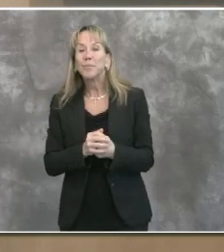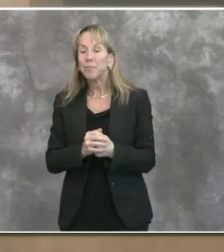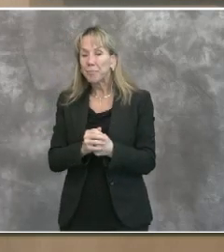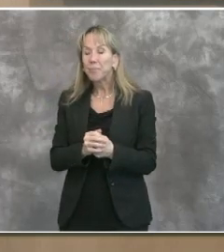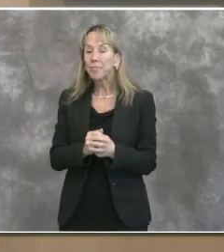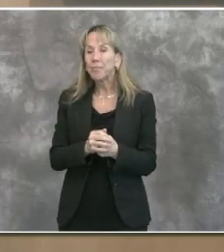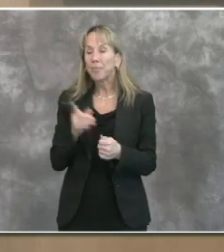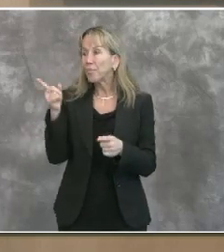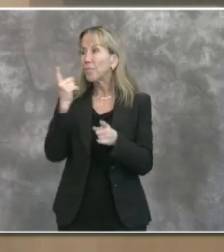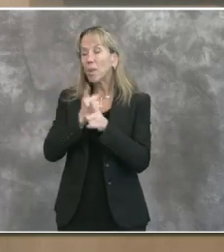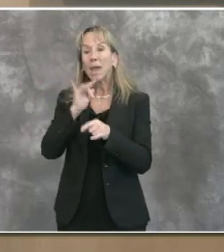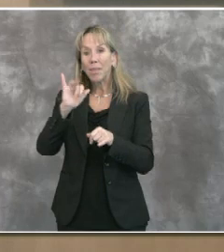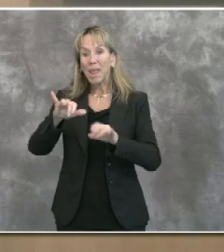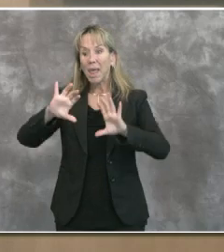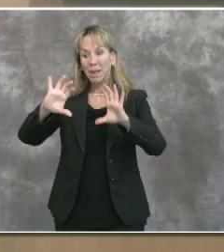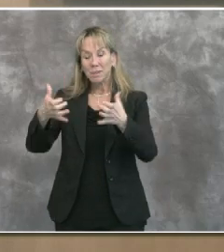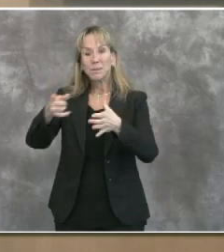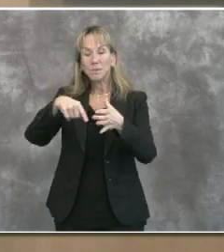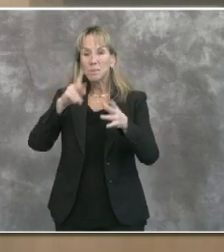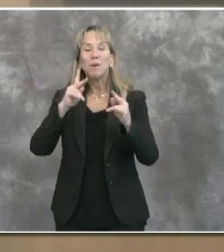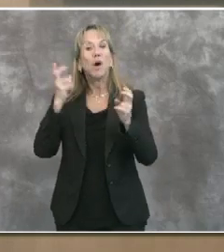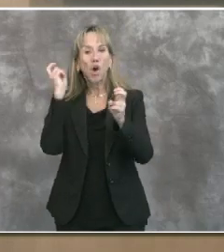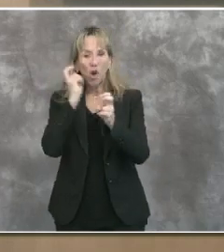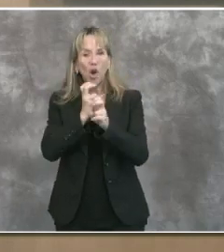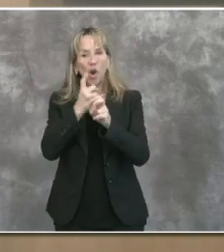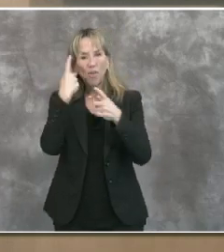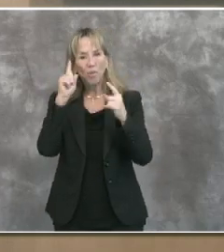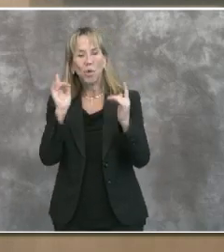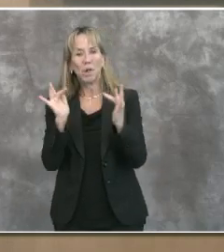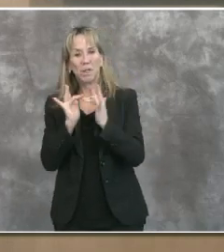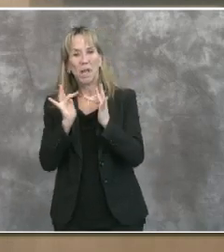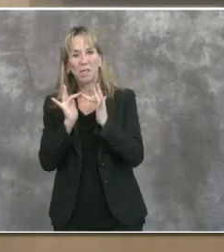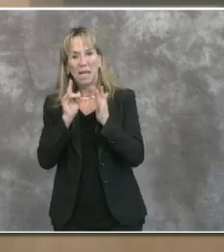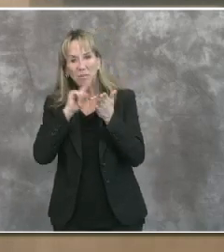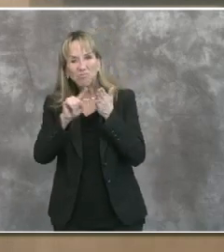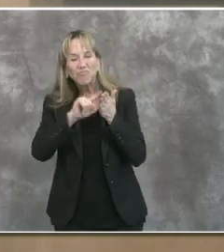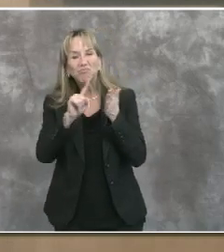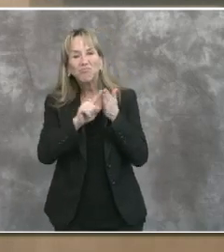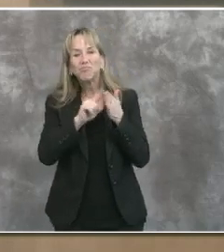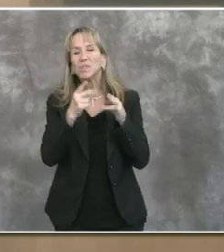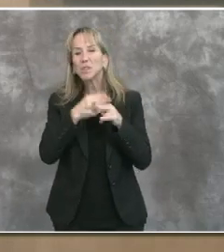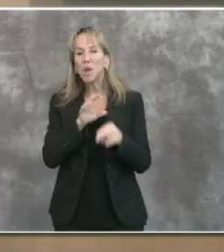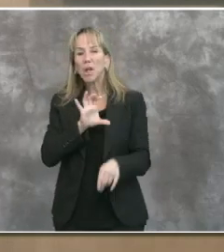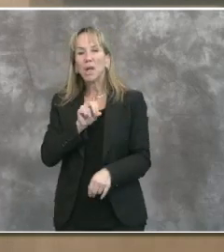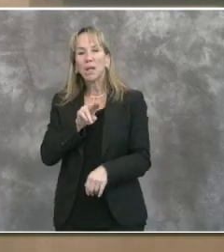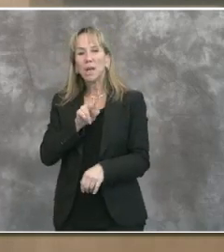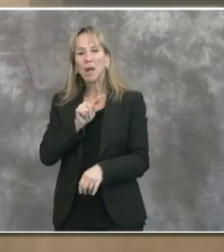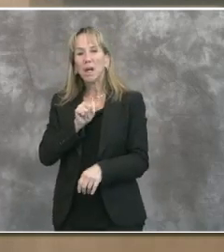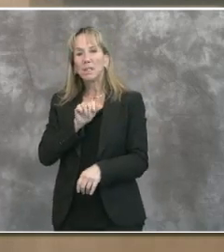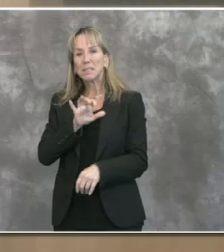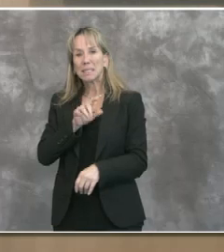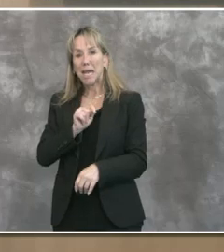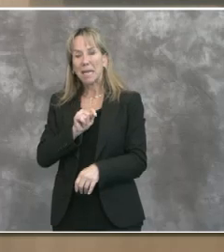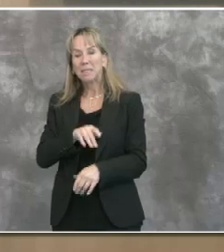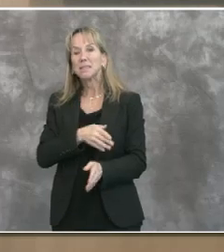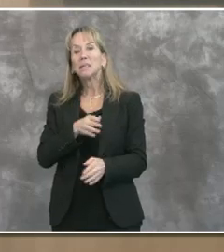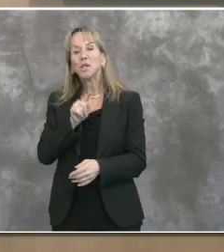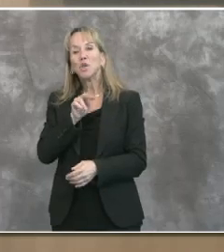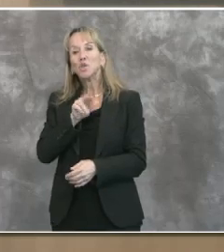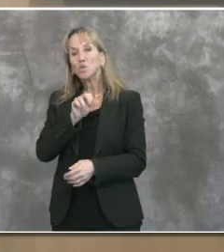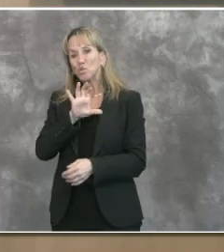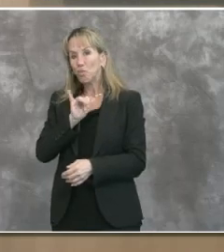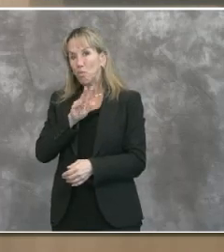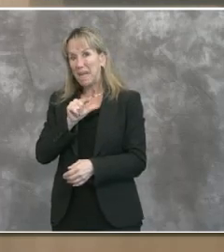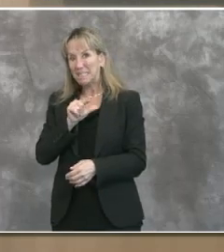is one that is challenging to do contact tracing, and I'll be honest and tell you that we learned an awful lot from our